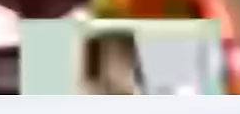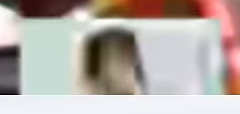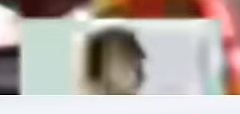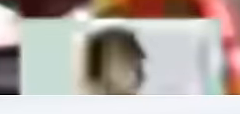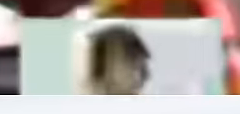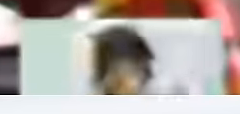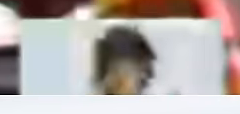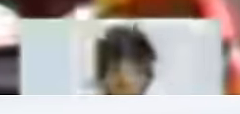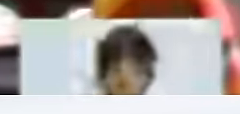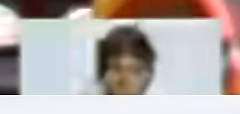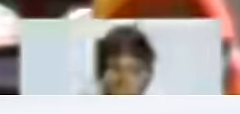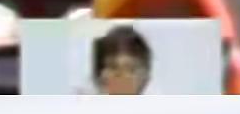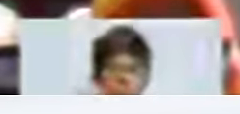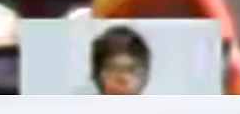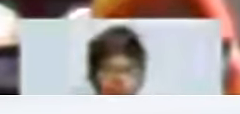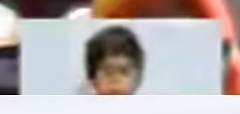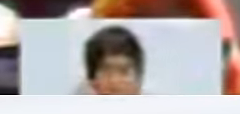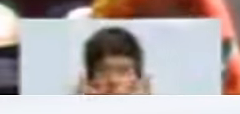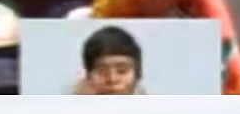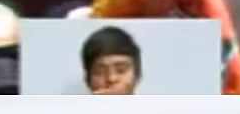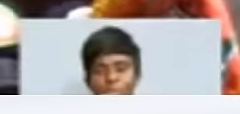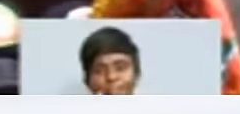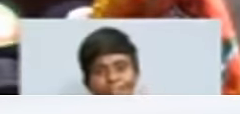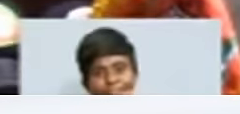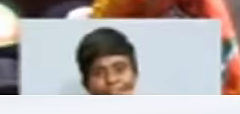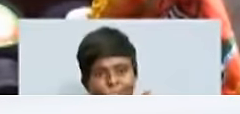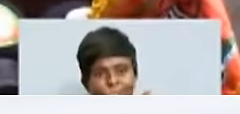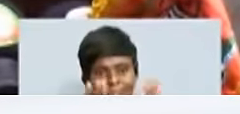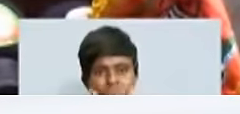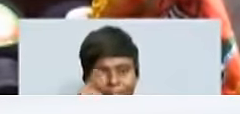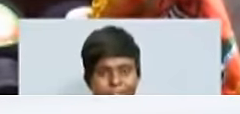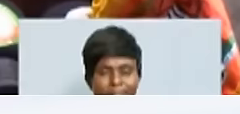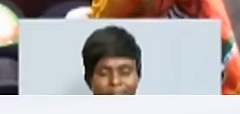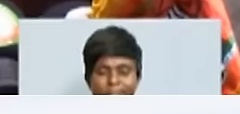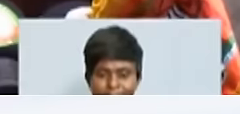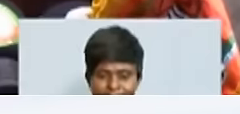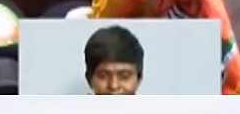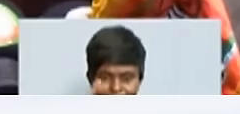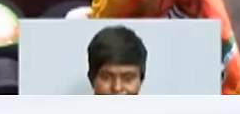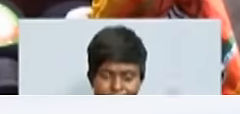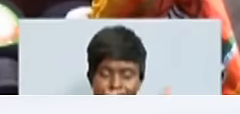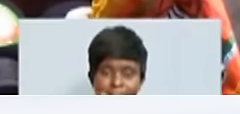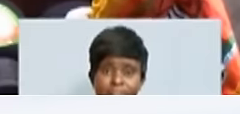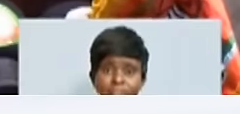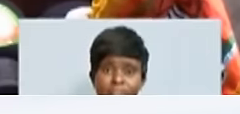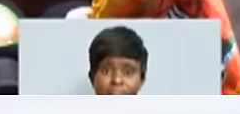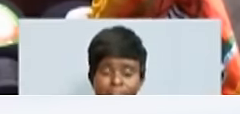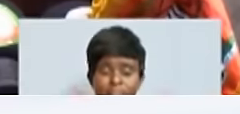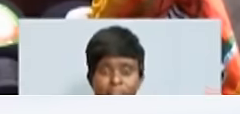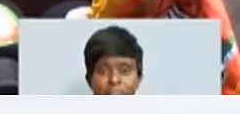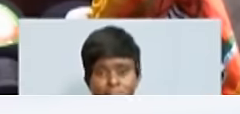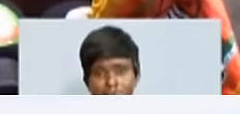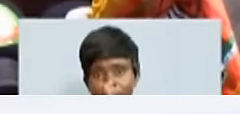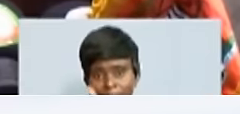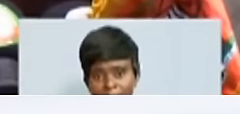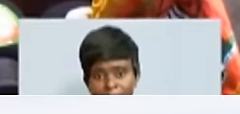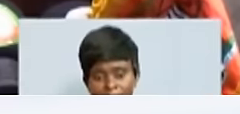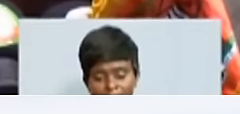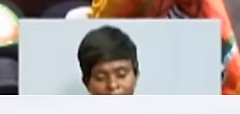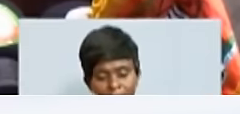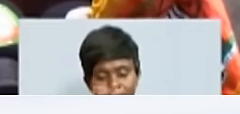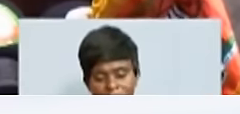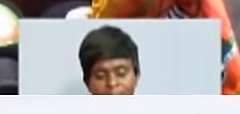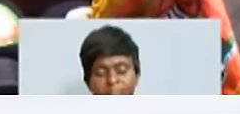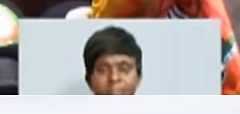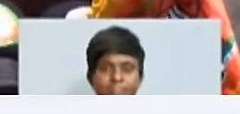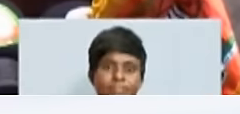sheets. Doesn't matter whether it's public or private lender. We must deliberately encourage each other to pay back